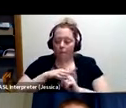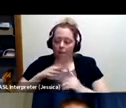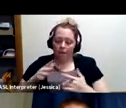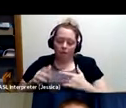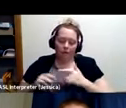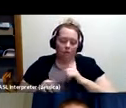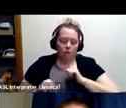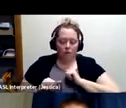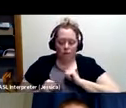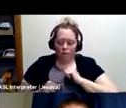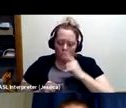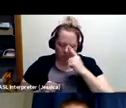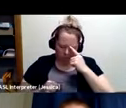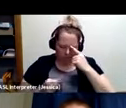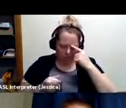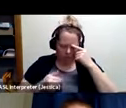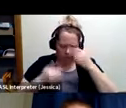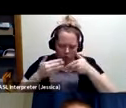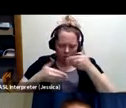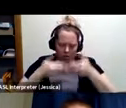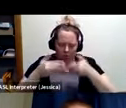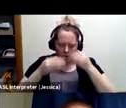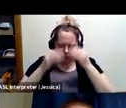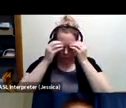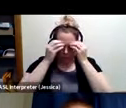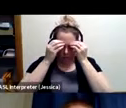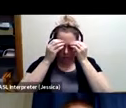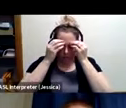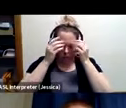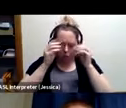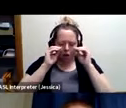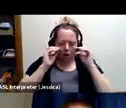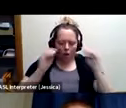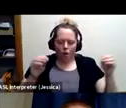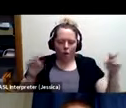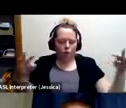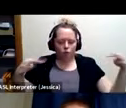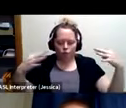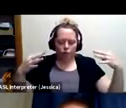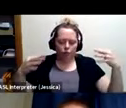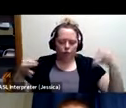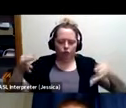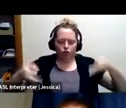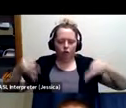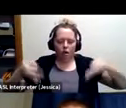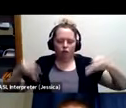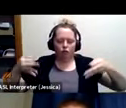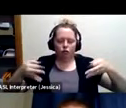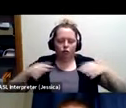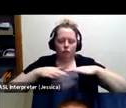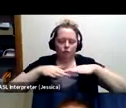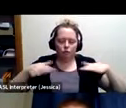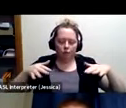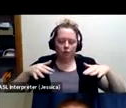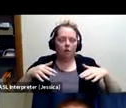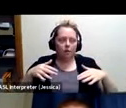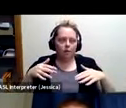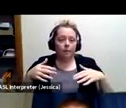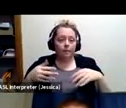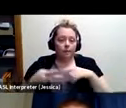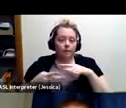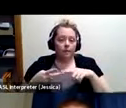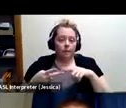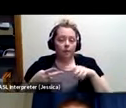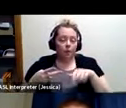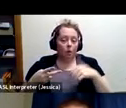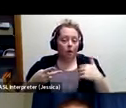through in a safe location where you're not going to face any judgment. Apart from that, we also do free STI